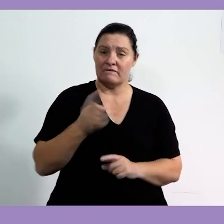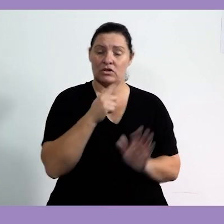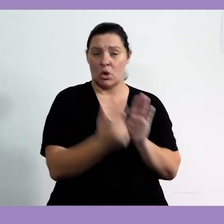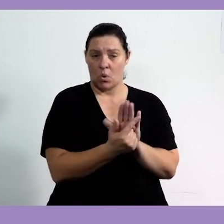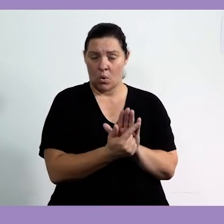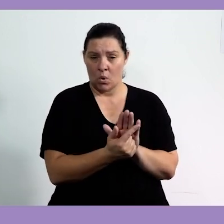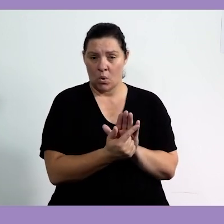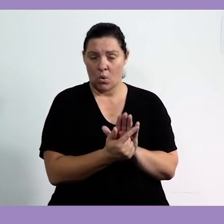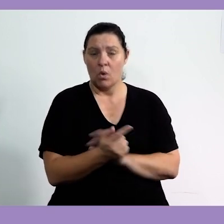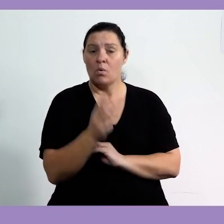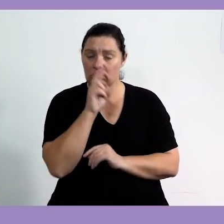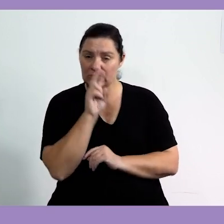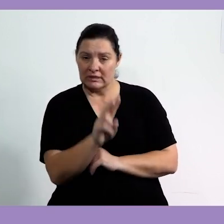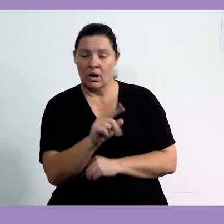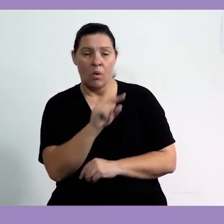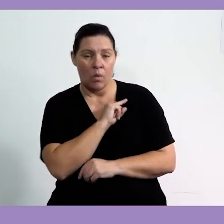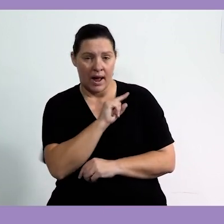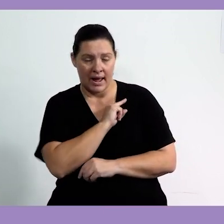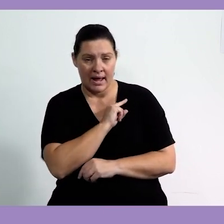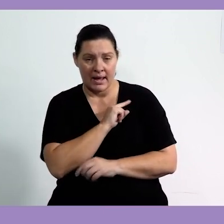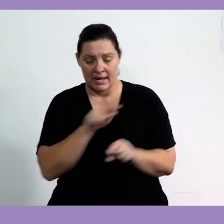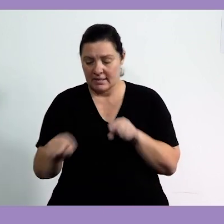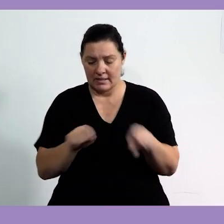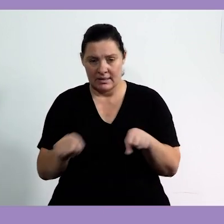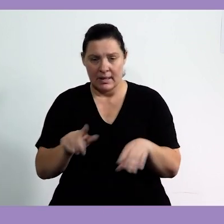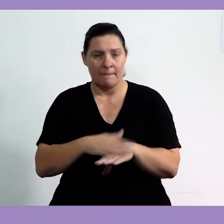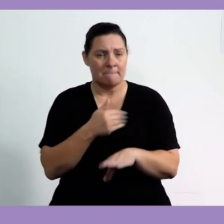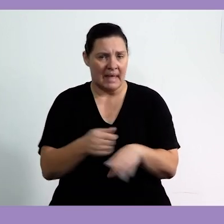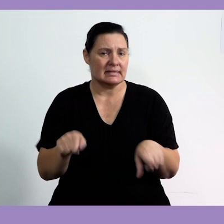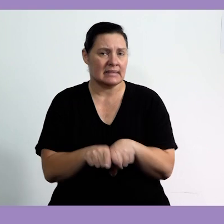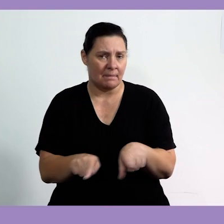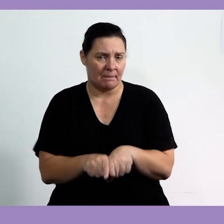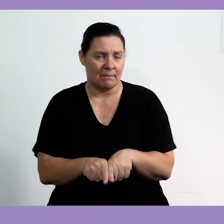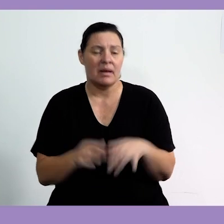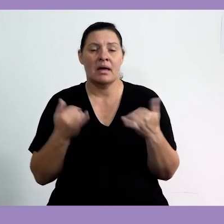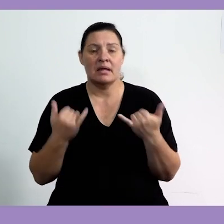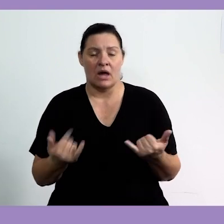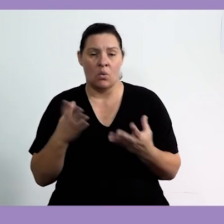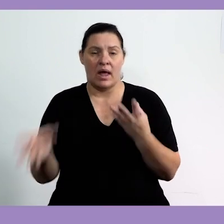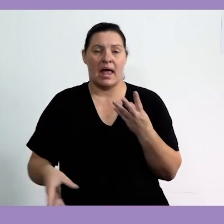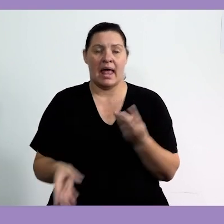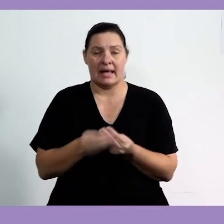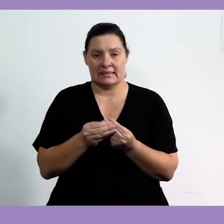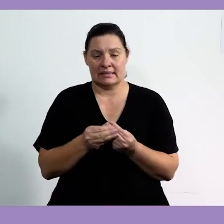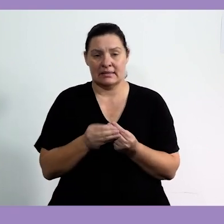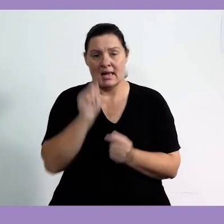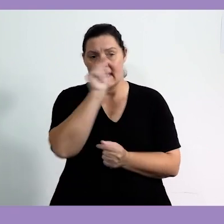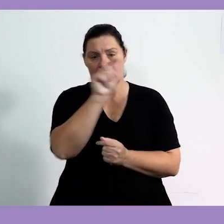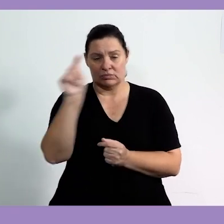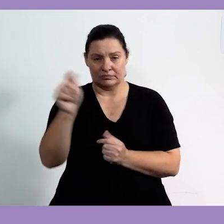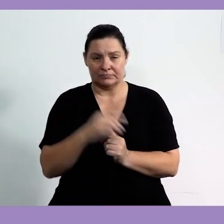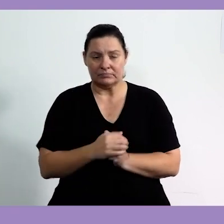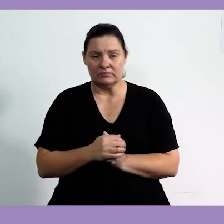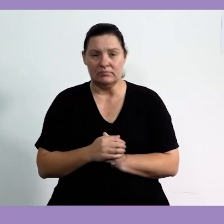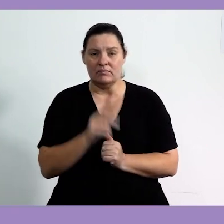our first law, we are going to say because these have the same base, we can now add the